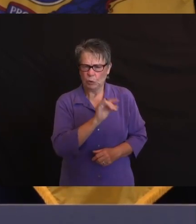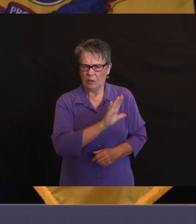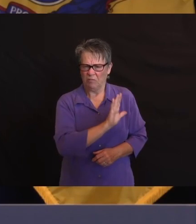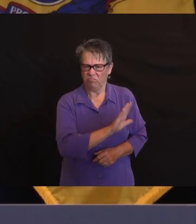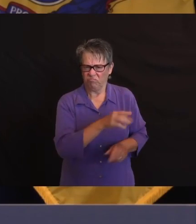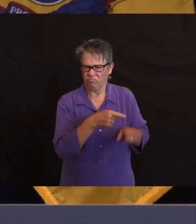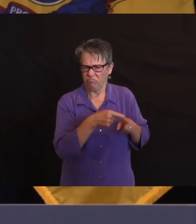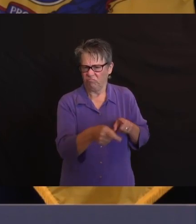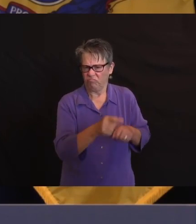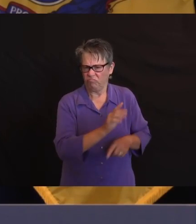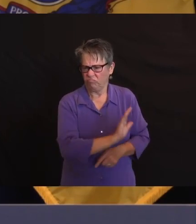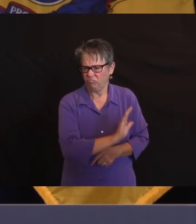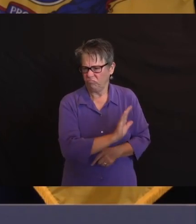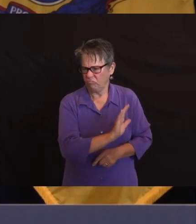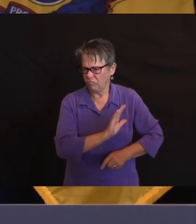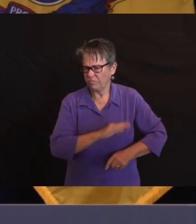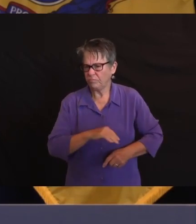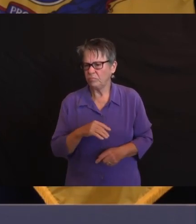Friday, I guess. This is a very,